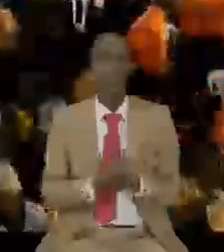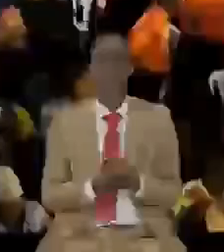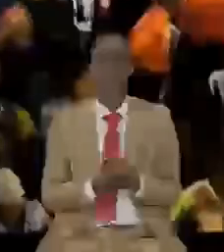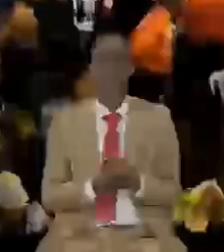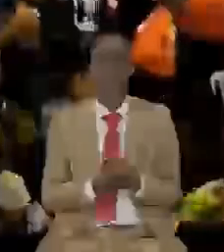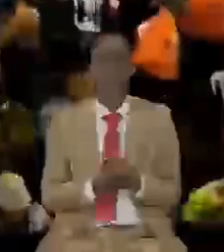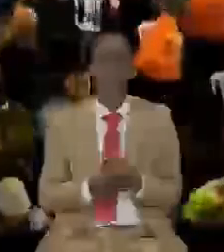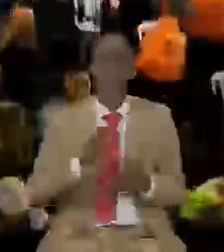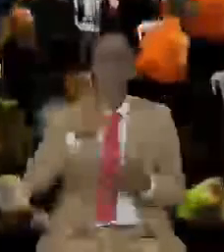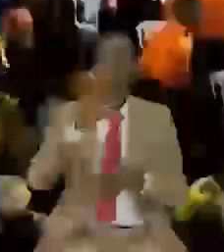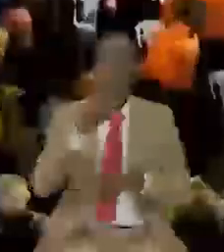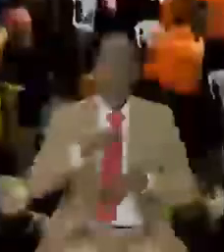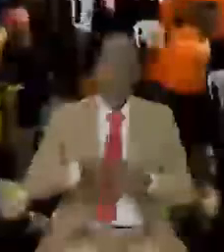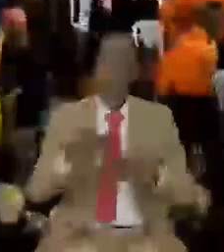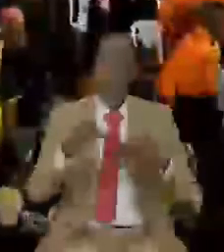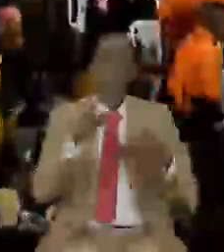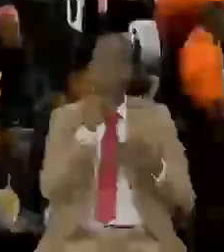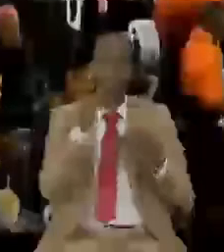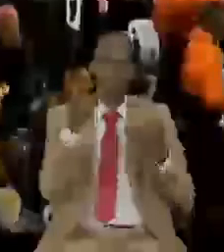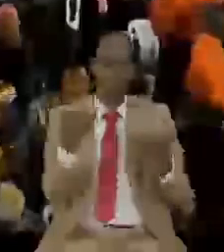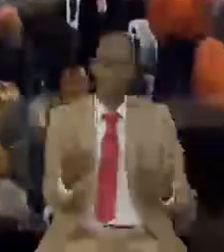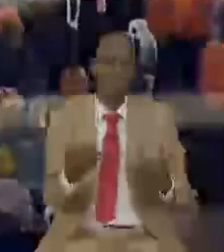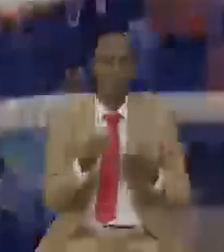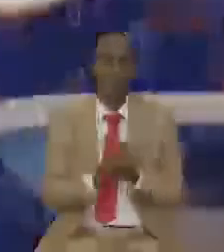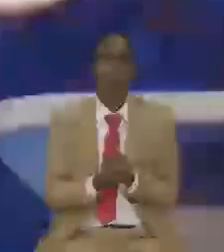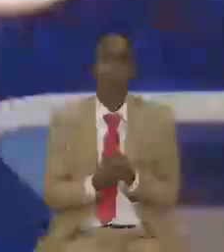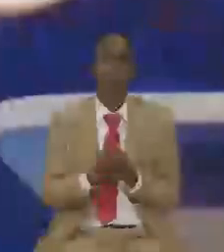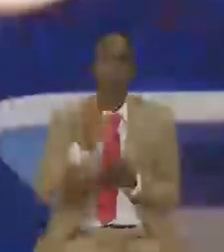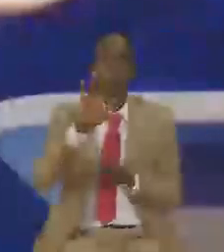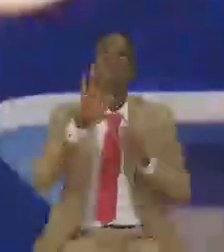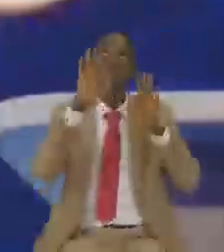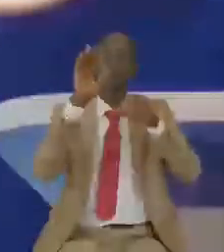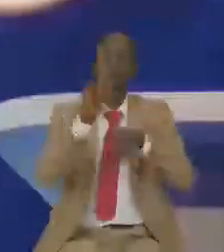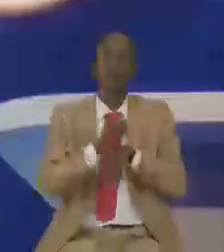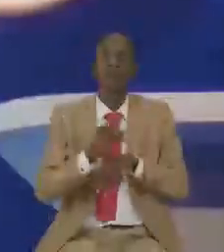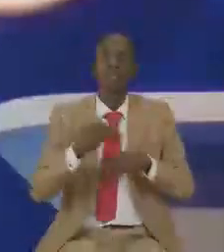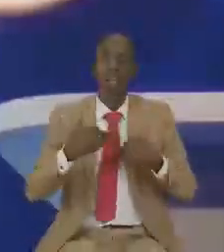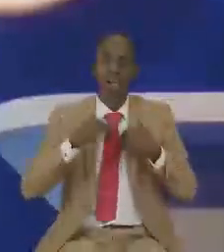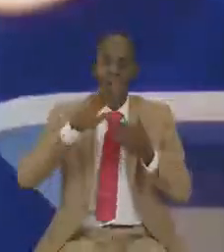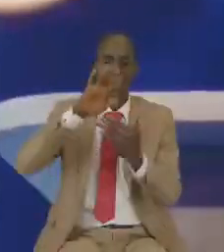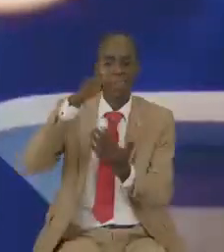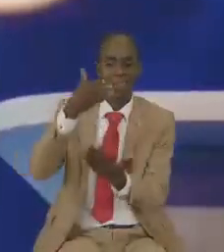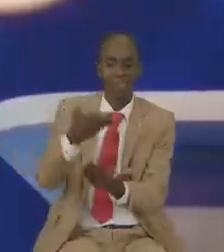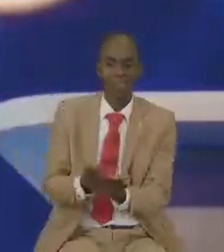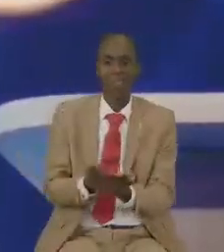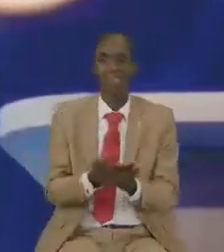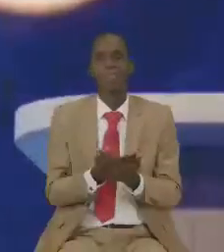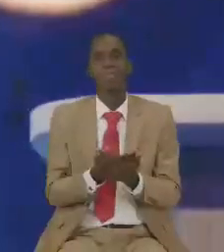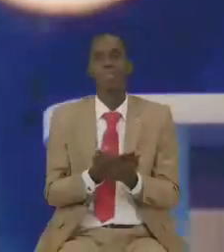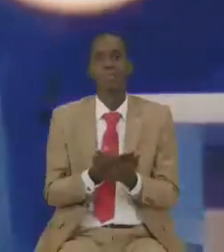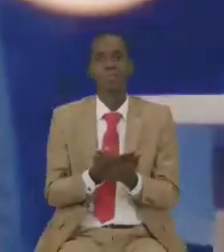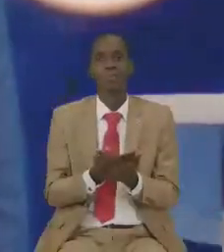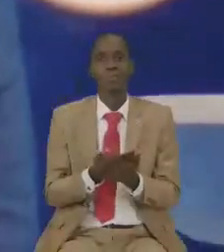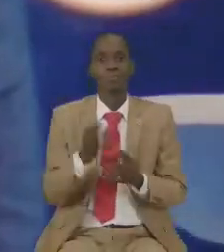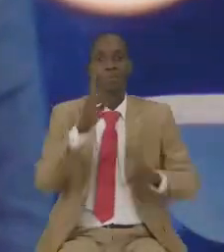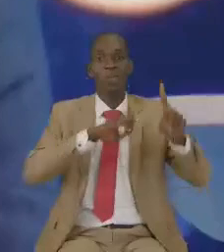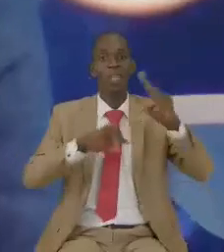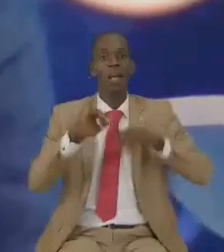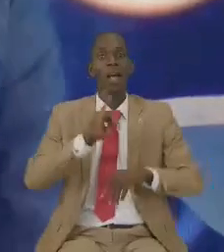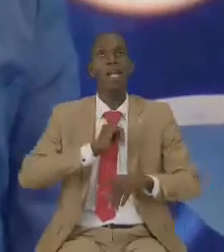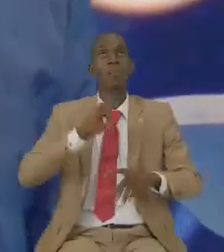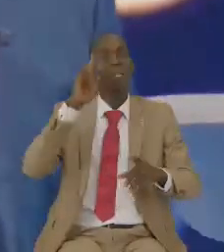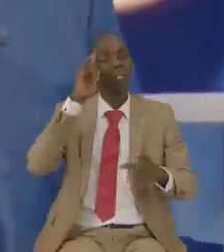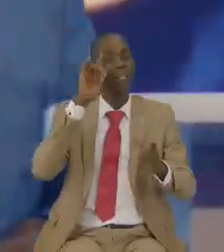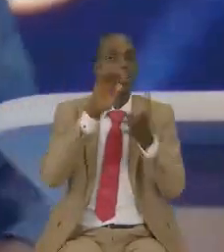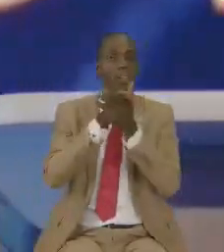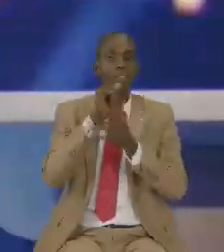Your time has come. Your miracle has arrived. I believe